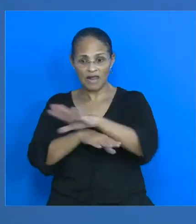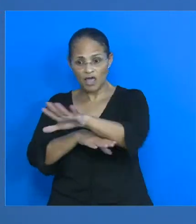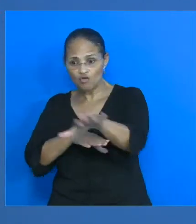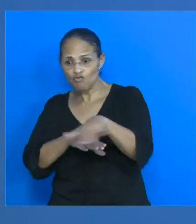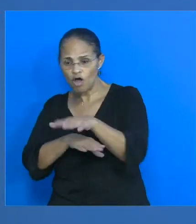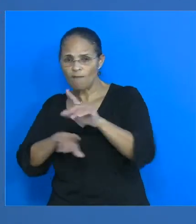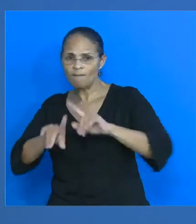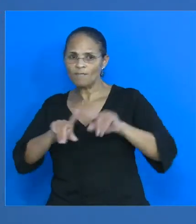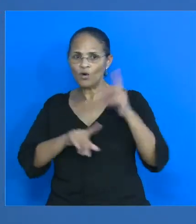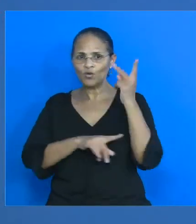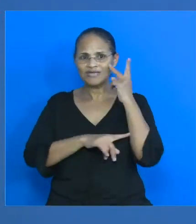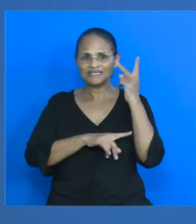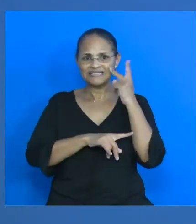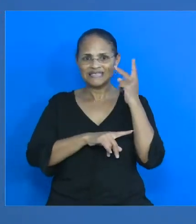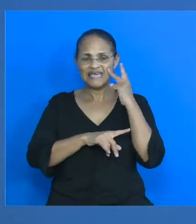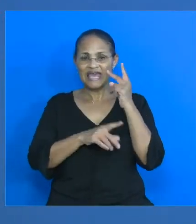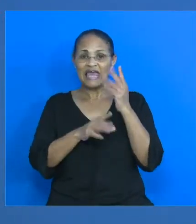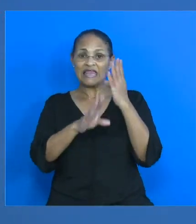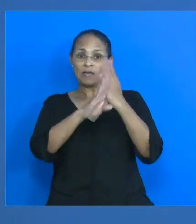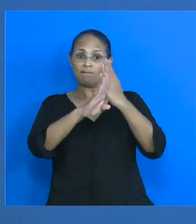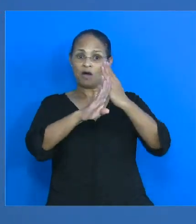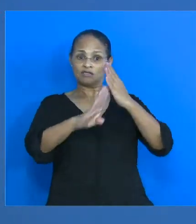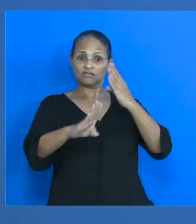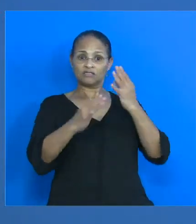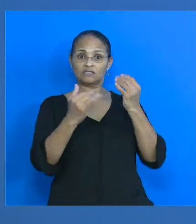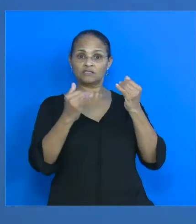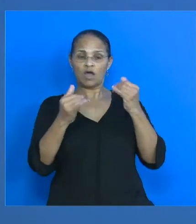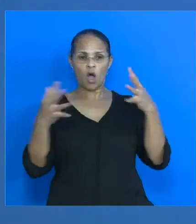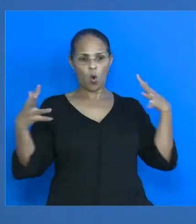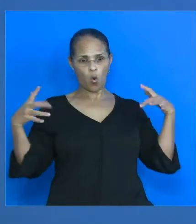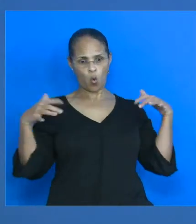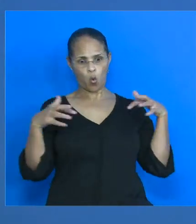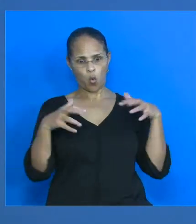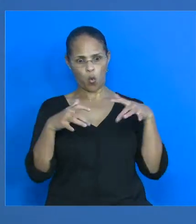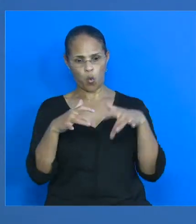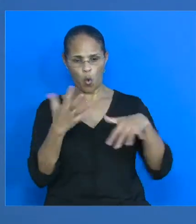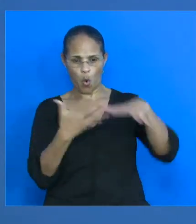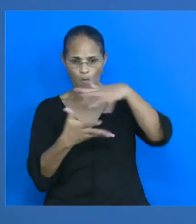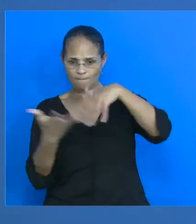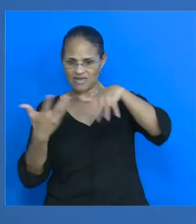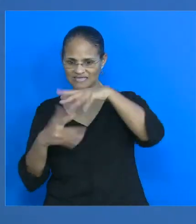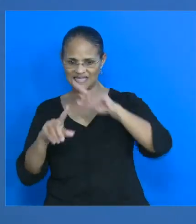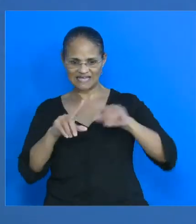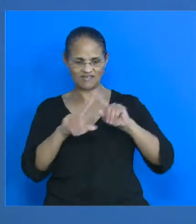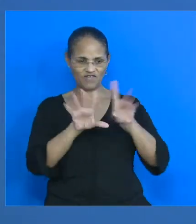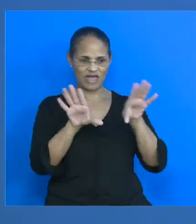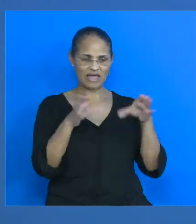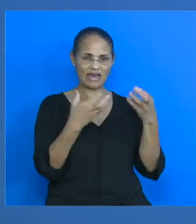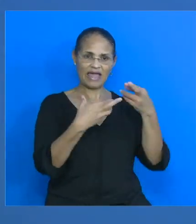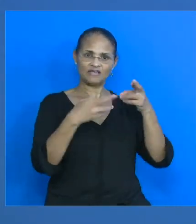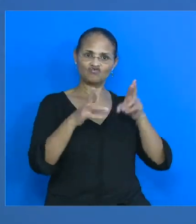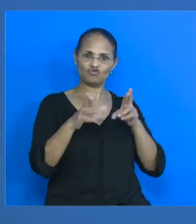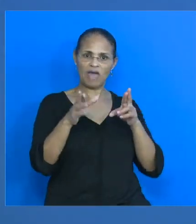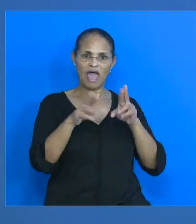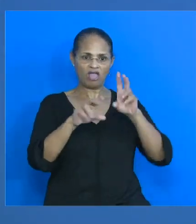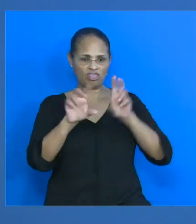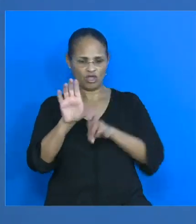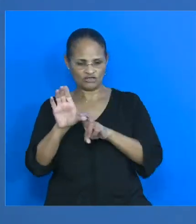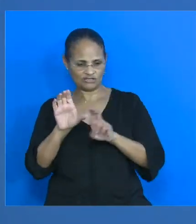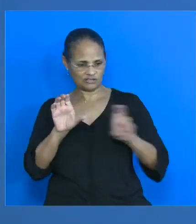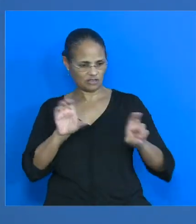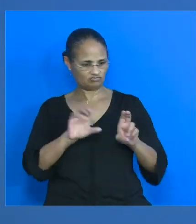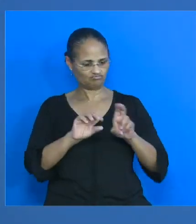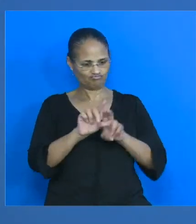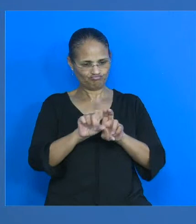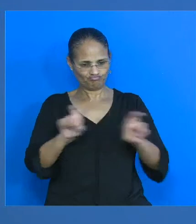the minibuses packed with students with no social distancing, with children mixing from different classrooms, and they are seated next to each other in a closed space